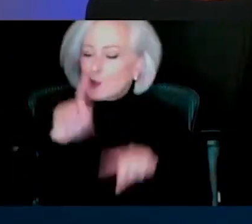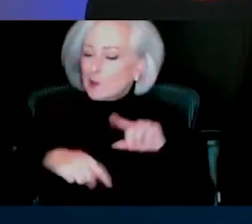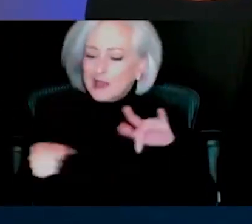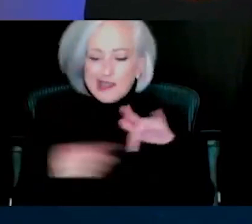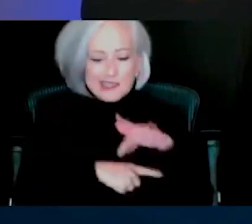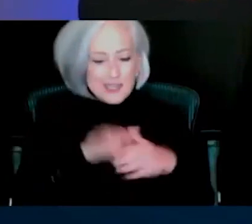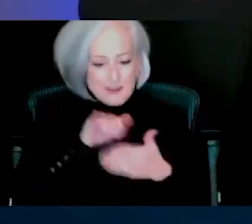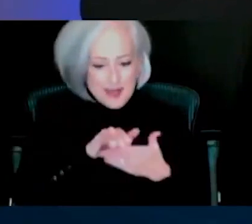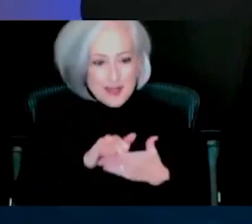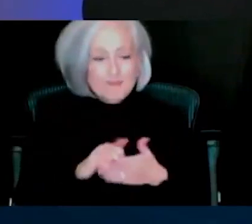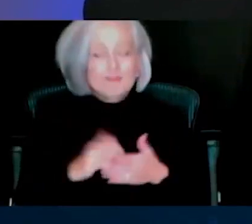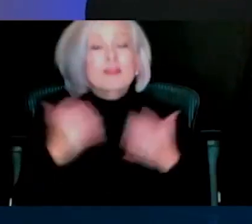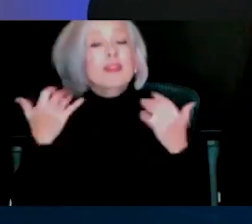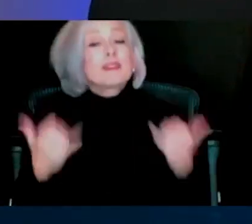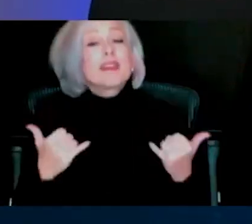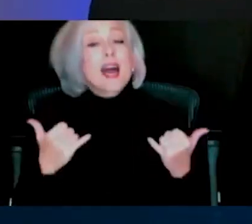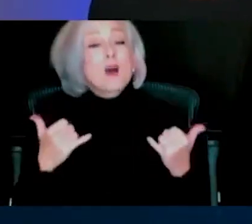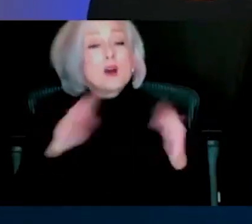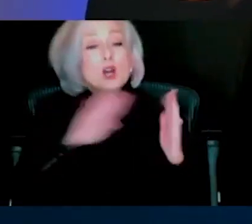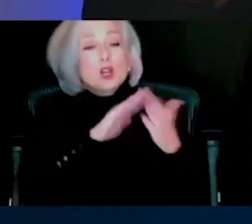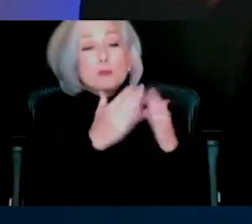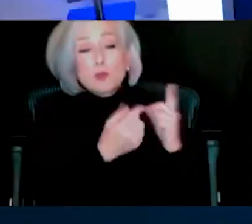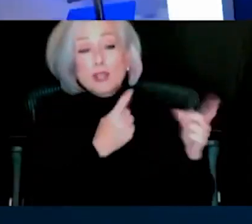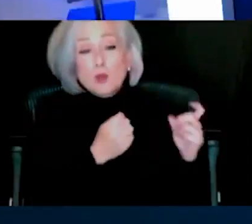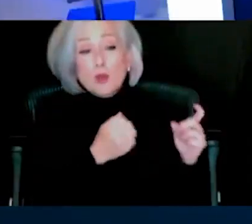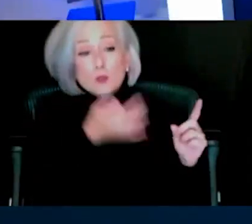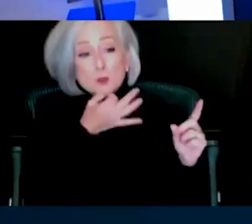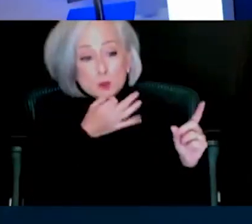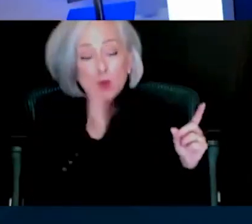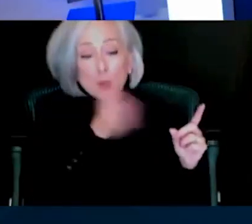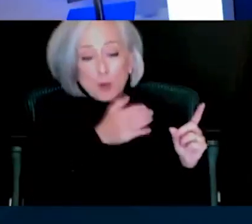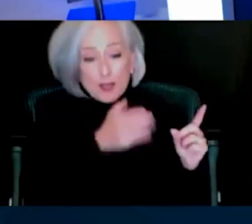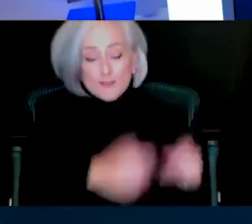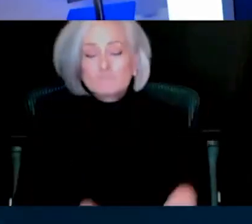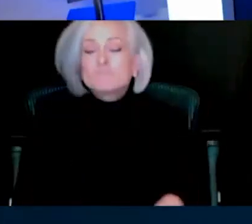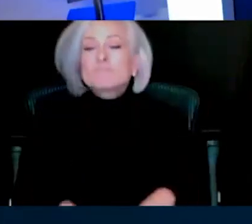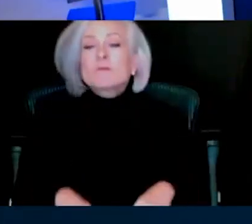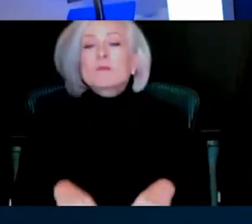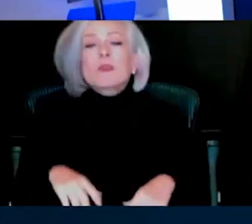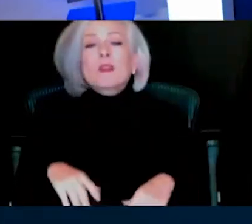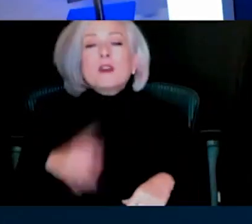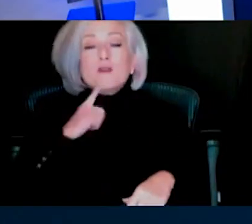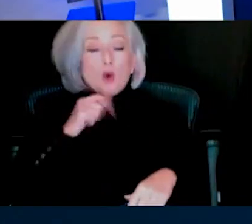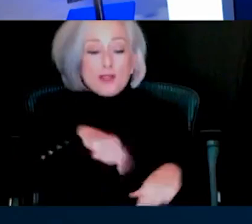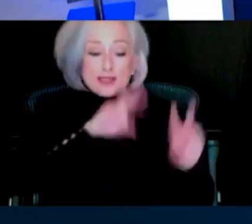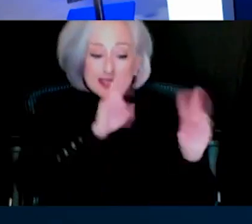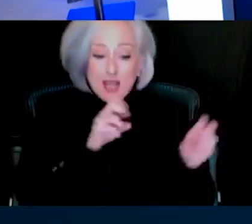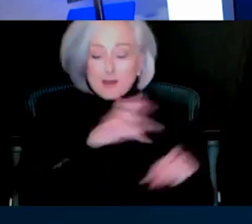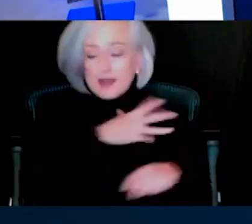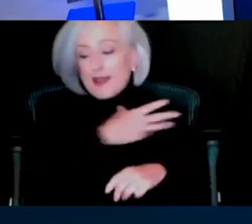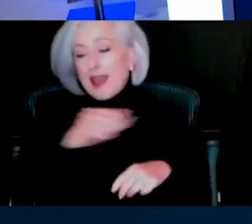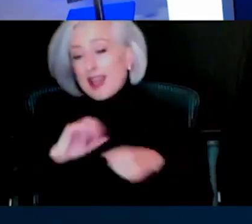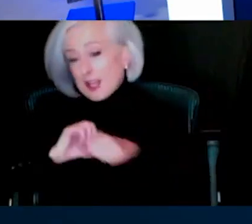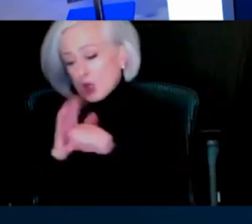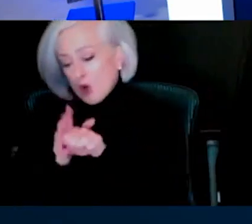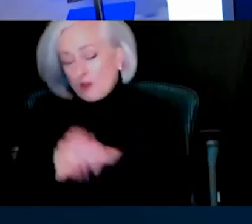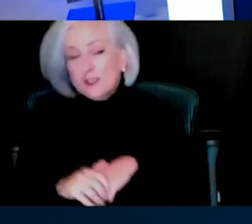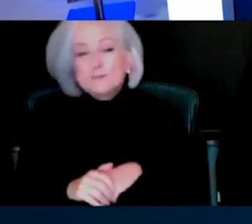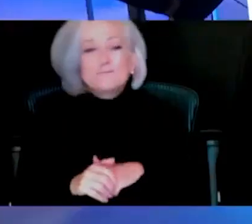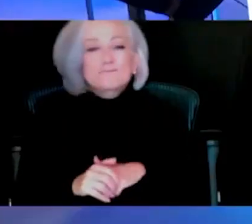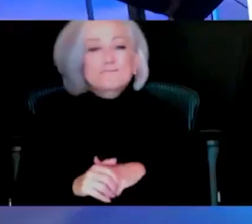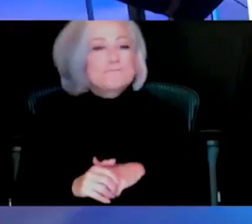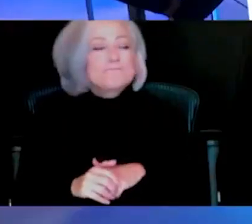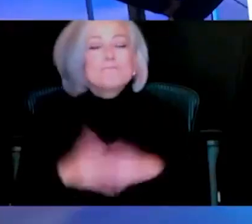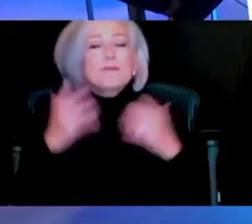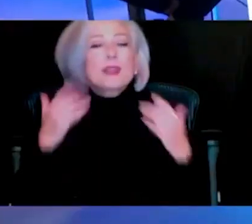community questions here in just a few, because we've got quite a few on this topic and for COVID questions. So we'll get to those, but let's just run through some and bust